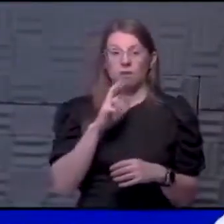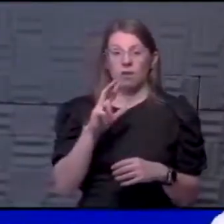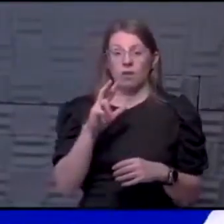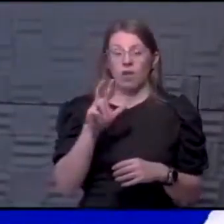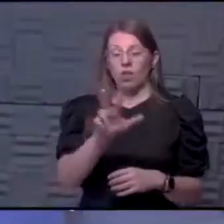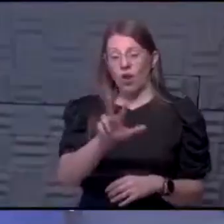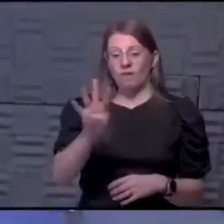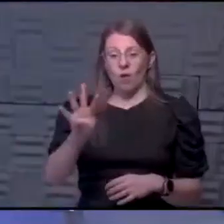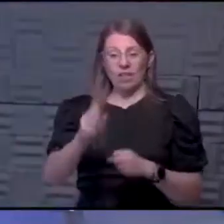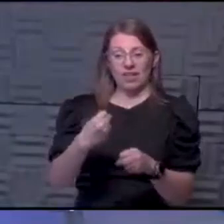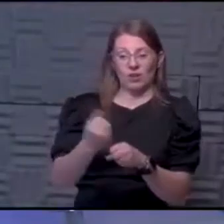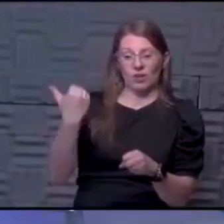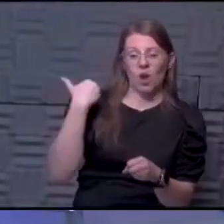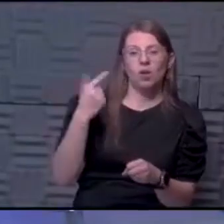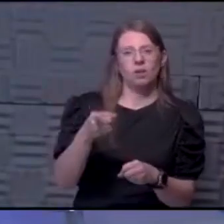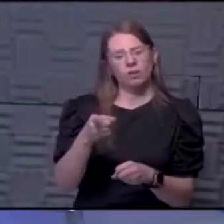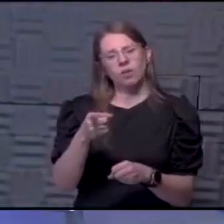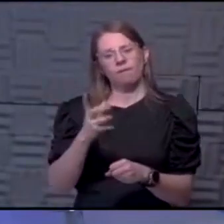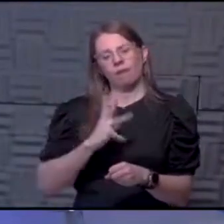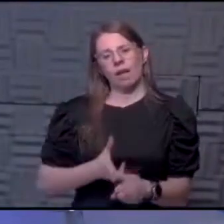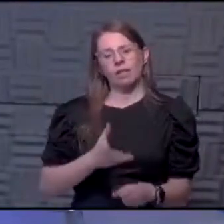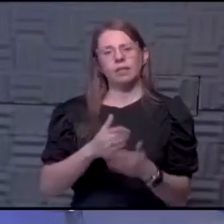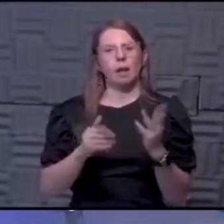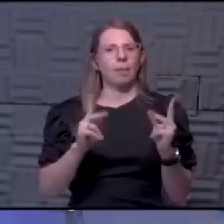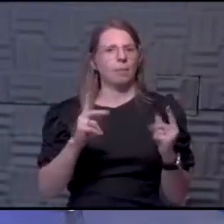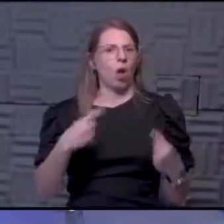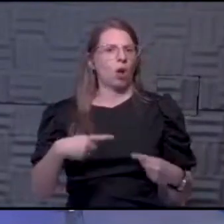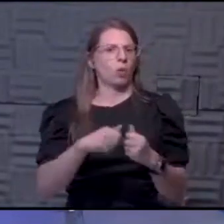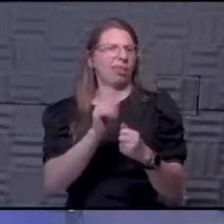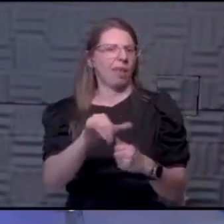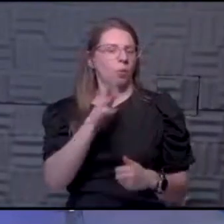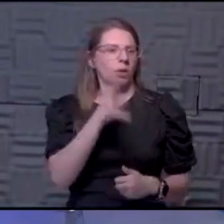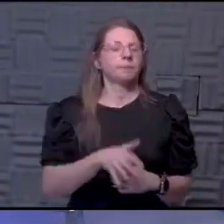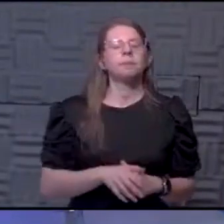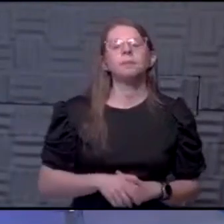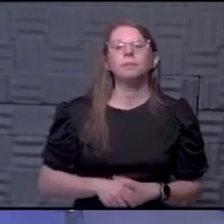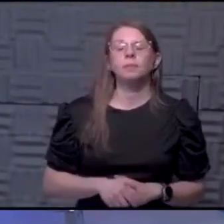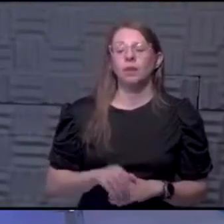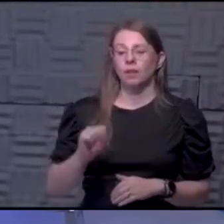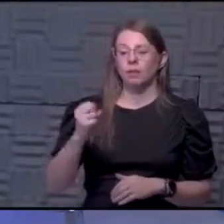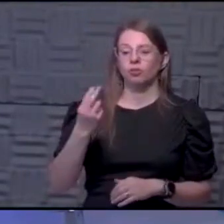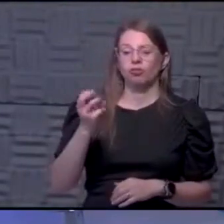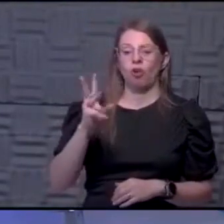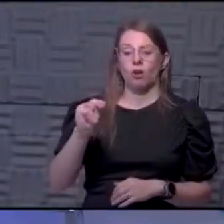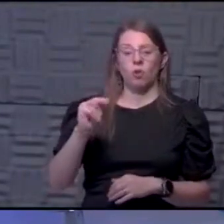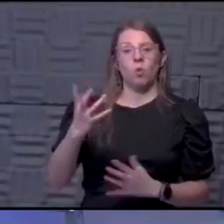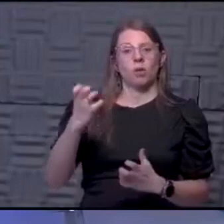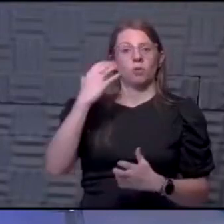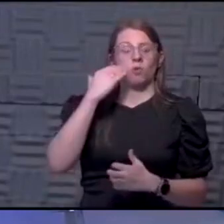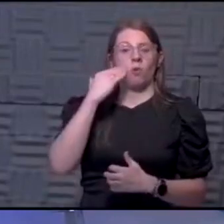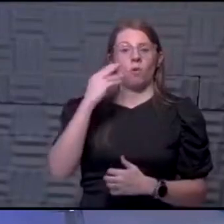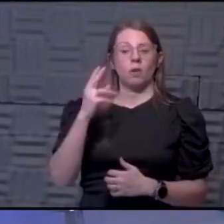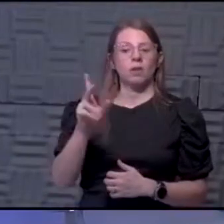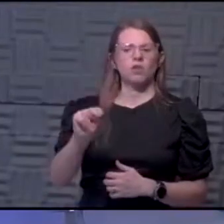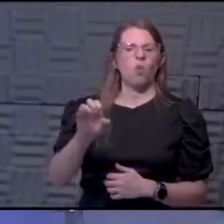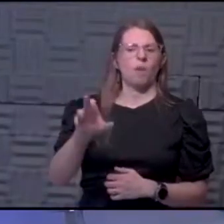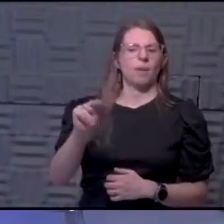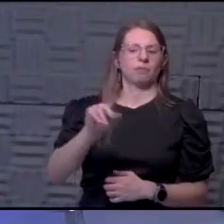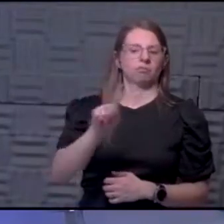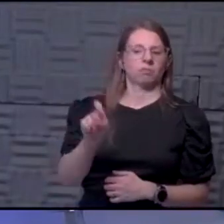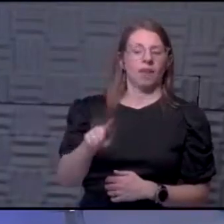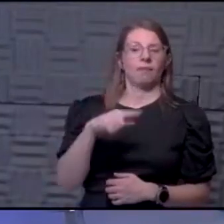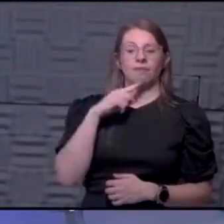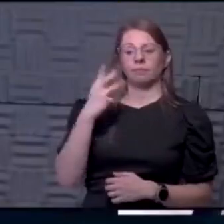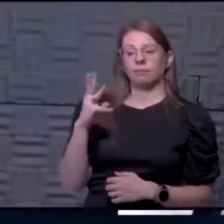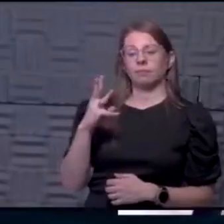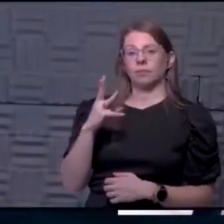You've turned out fine. Yeah, some people would debate that. Sean wants to know from Dr. Norman, He says, I have a 16-year-old